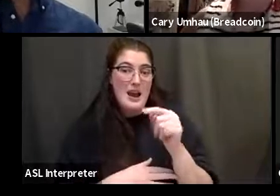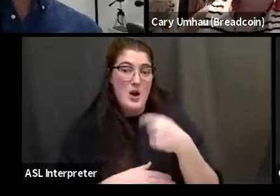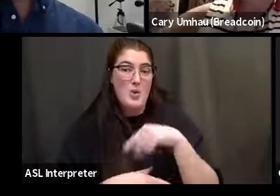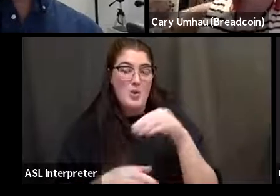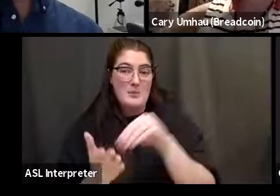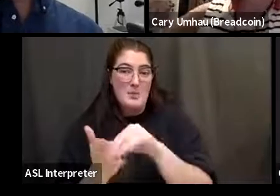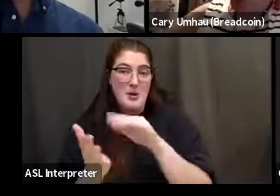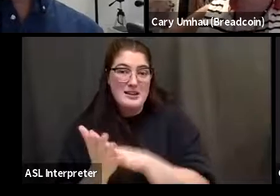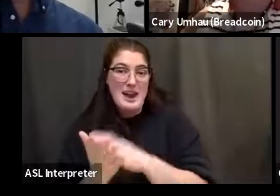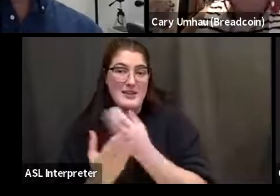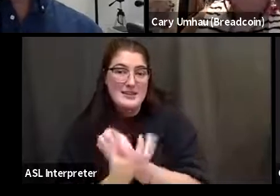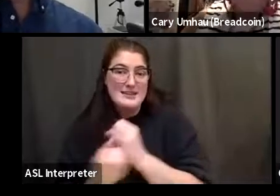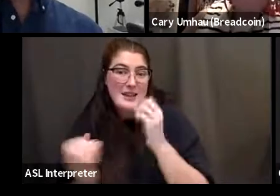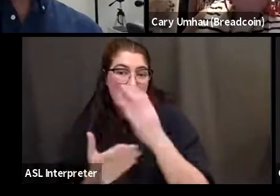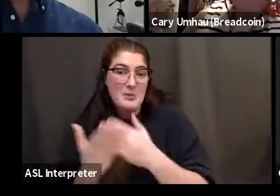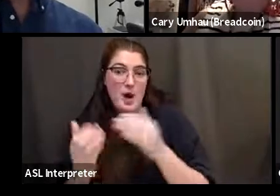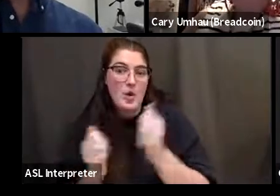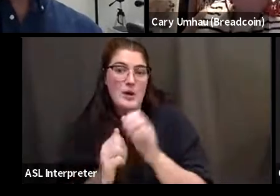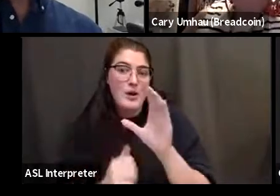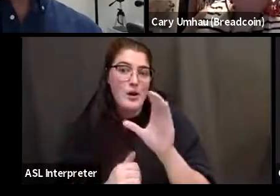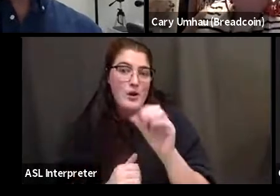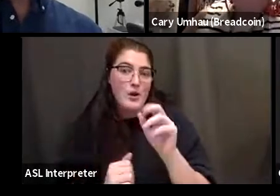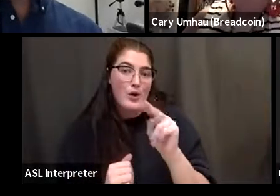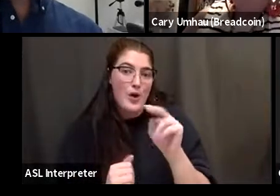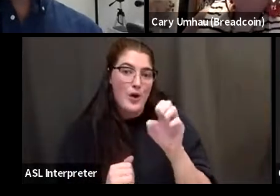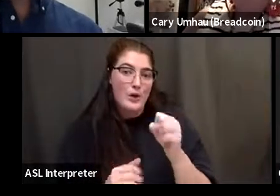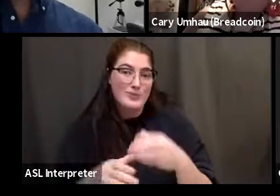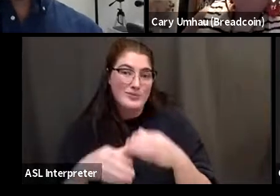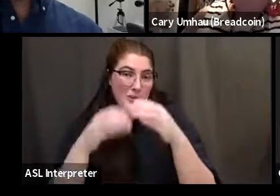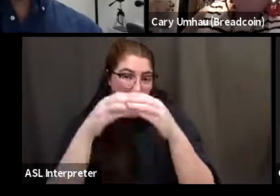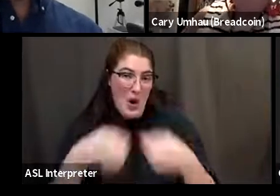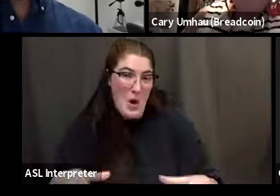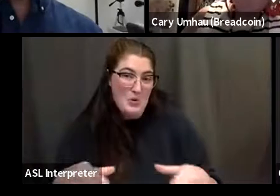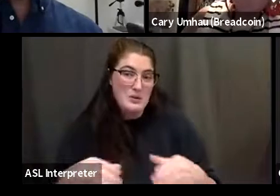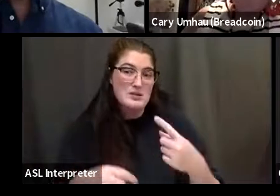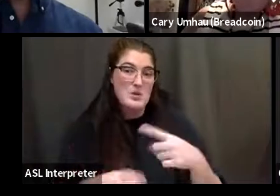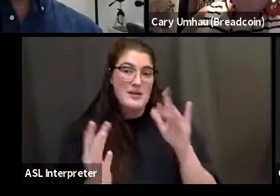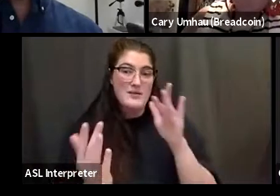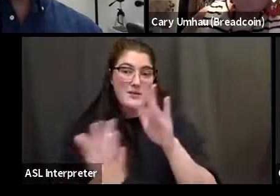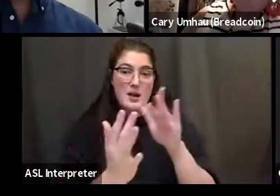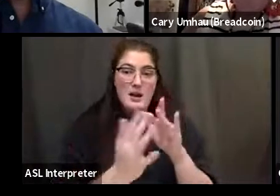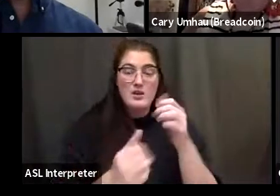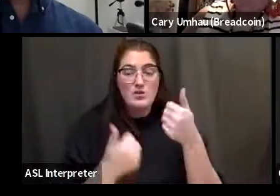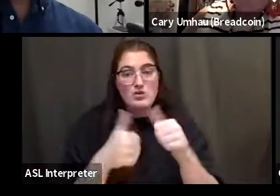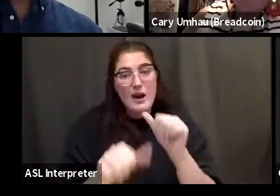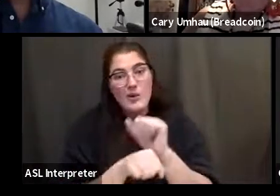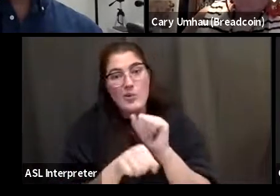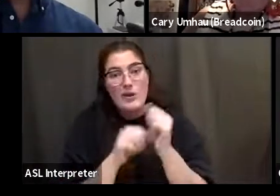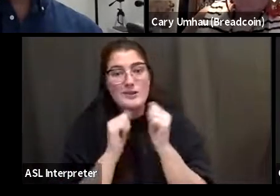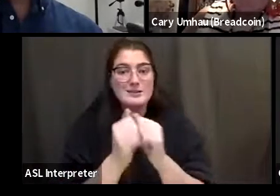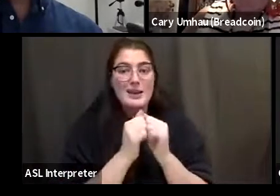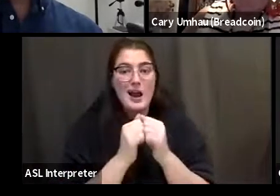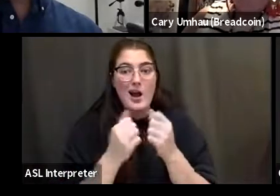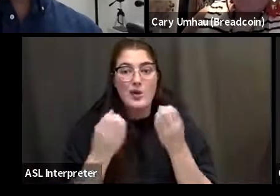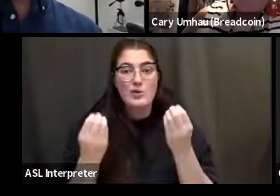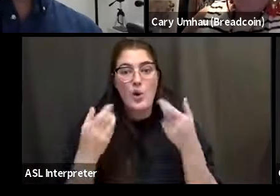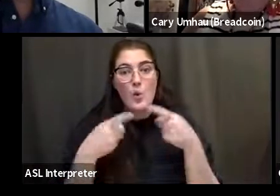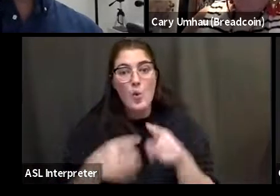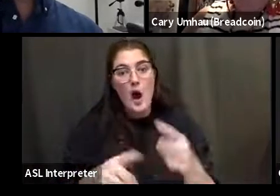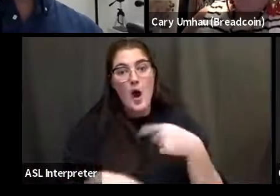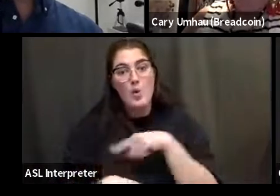of the cones and stuff like that. So we have reached out to them to try to work together so that while we're